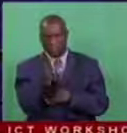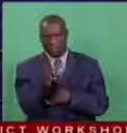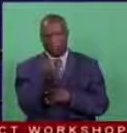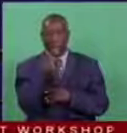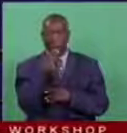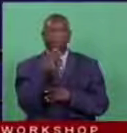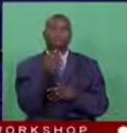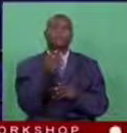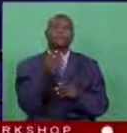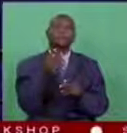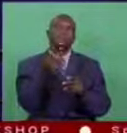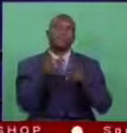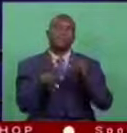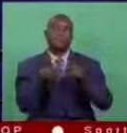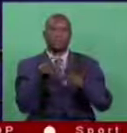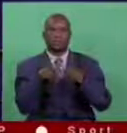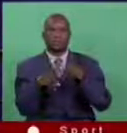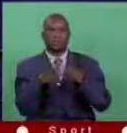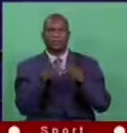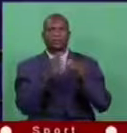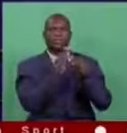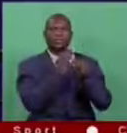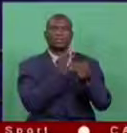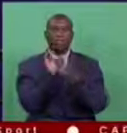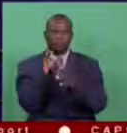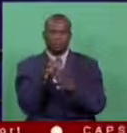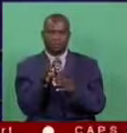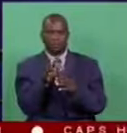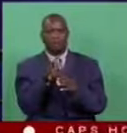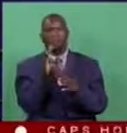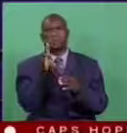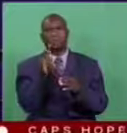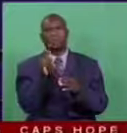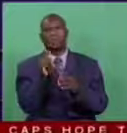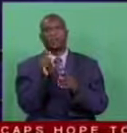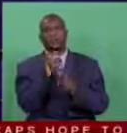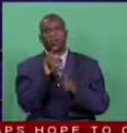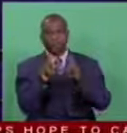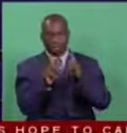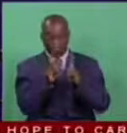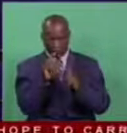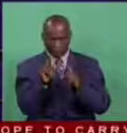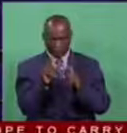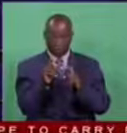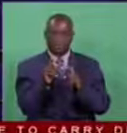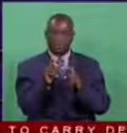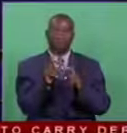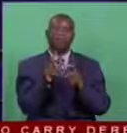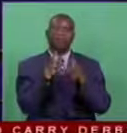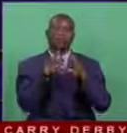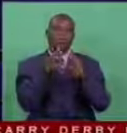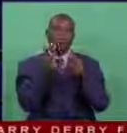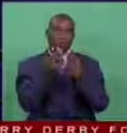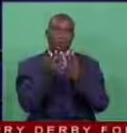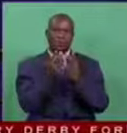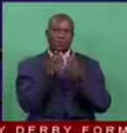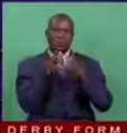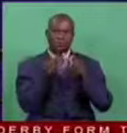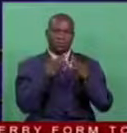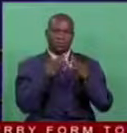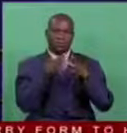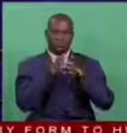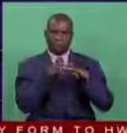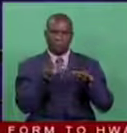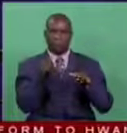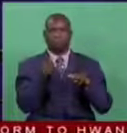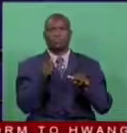grandstanding that happens by world leaders, but ultimately what they're talking about is world peace. Yes, there are all sorts of tensions,